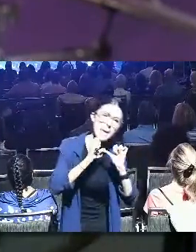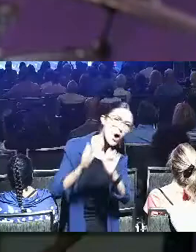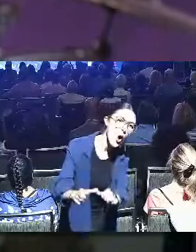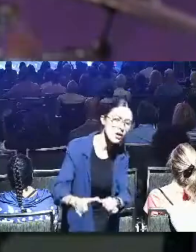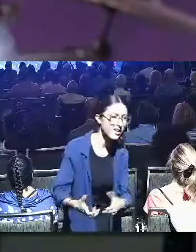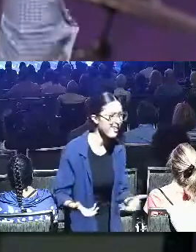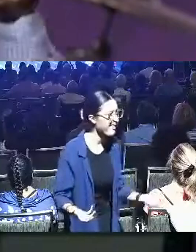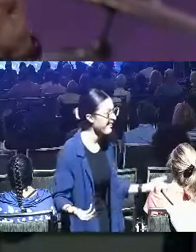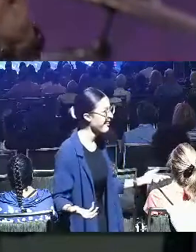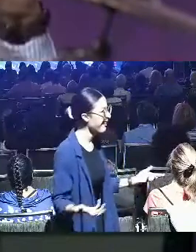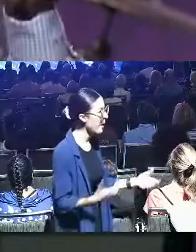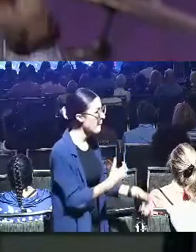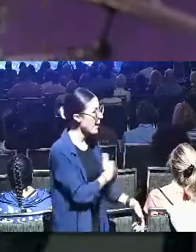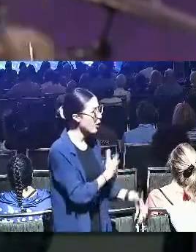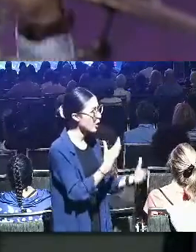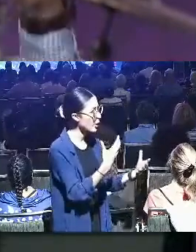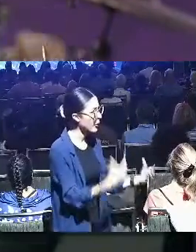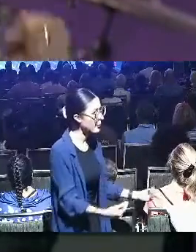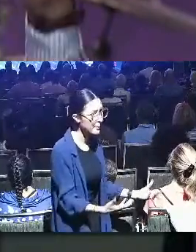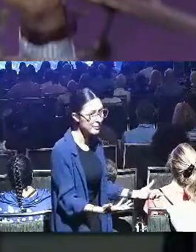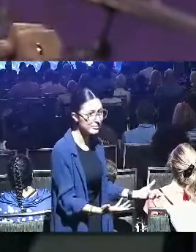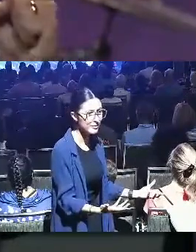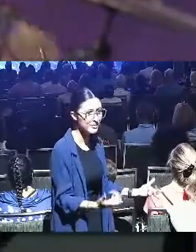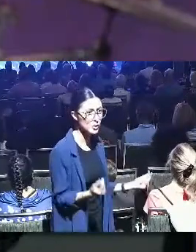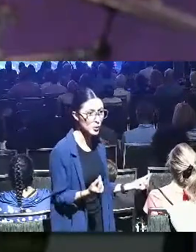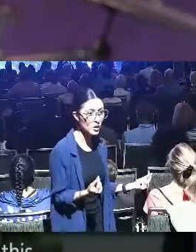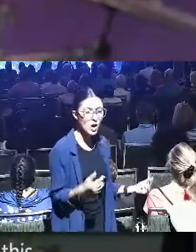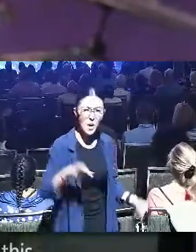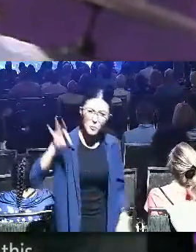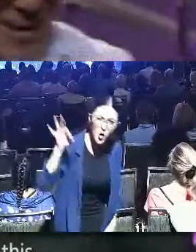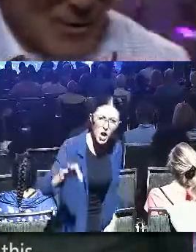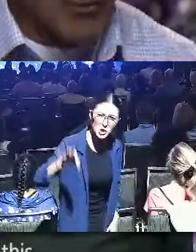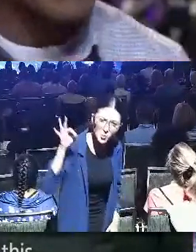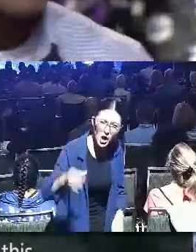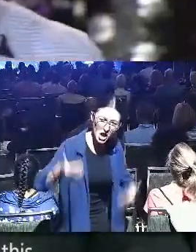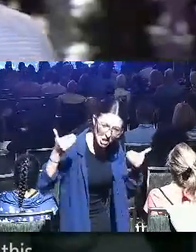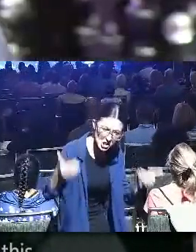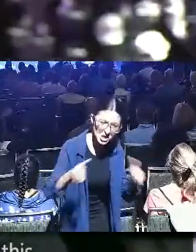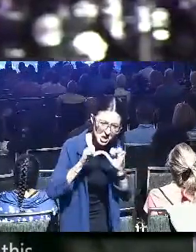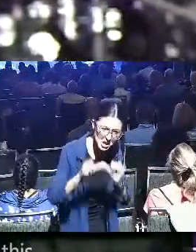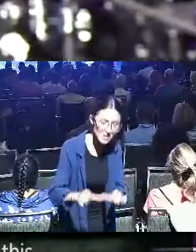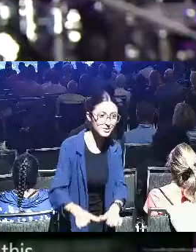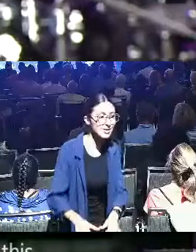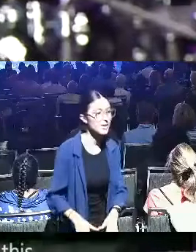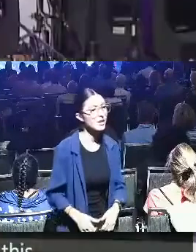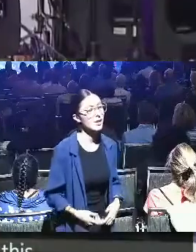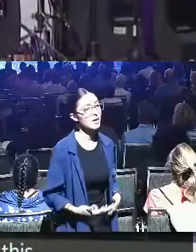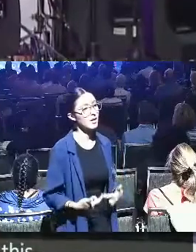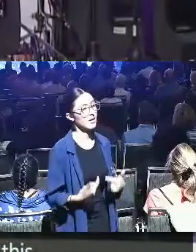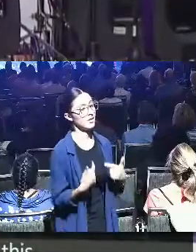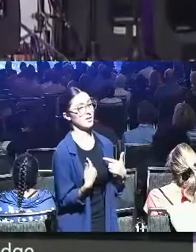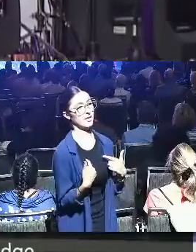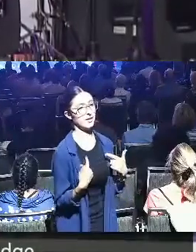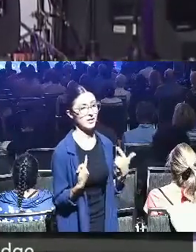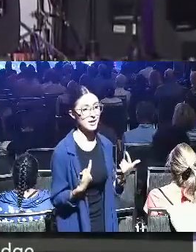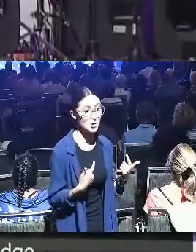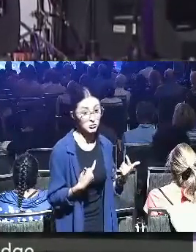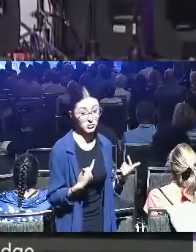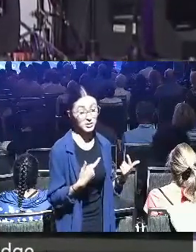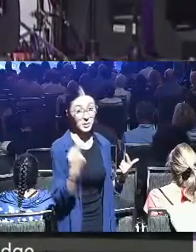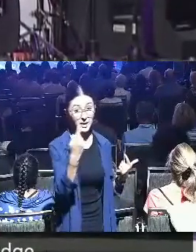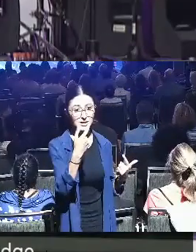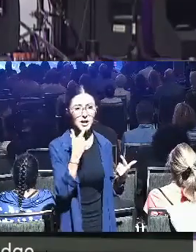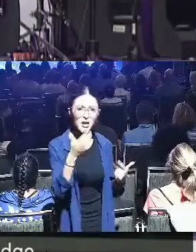power. They're like, preach. And then there was this, preach, preach, preach, and a bro. And a brother was like, just get to the edge of the stage and just start yelling as loud as you